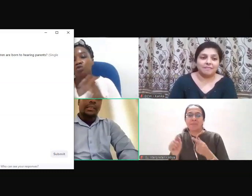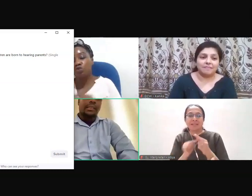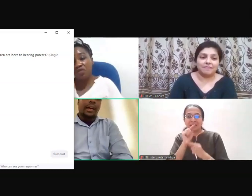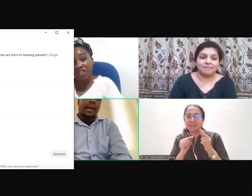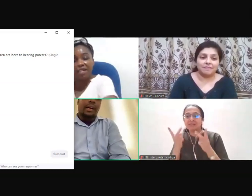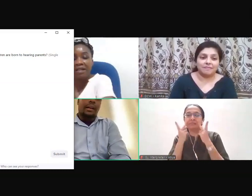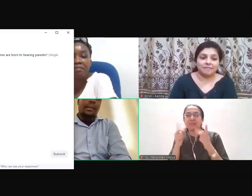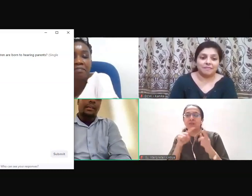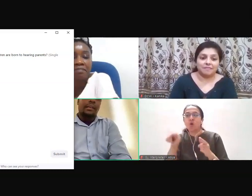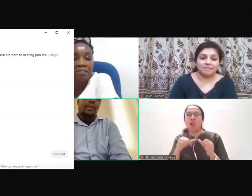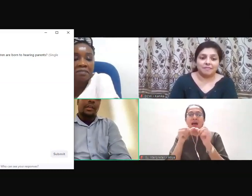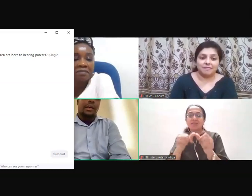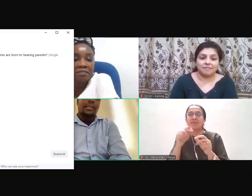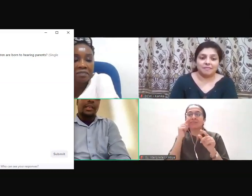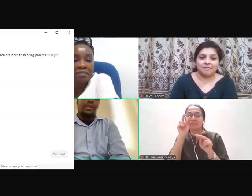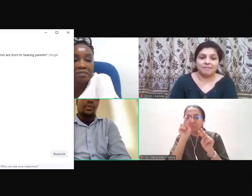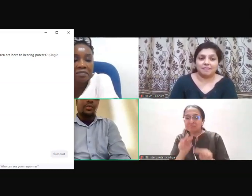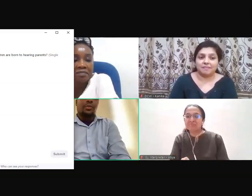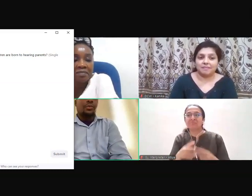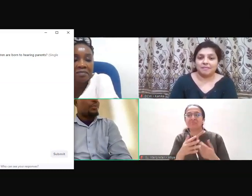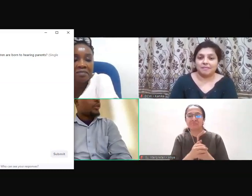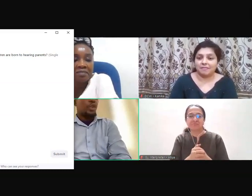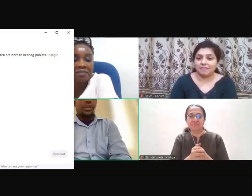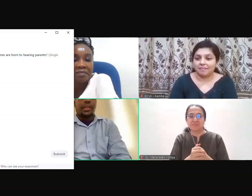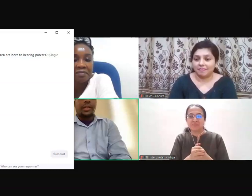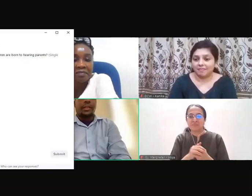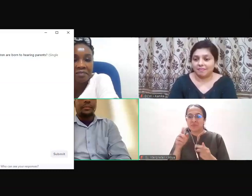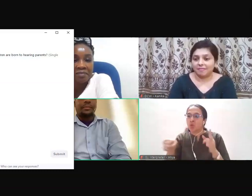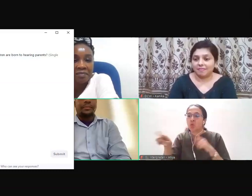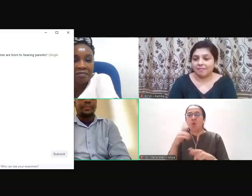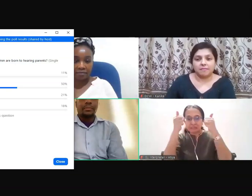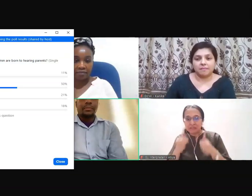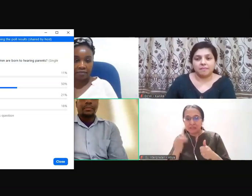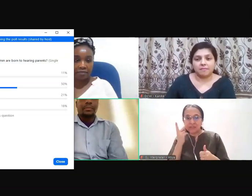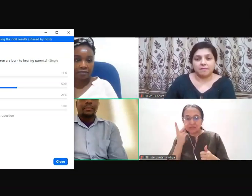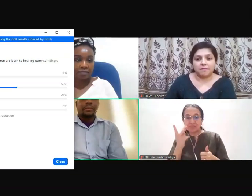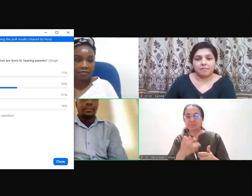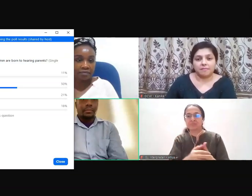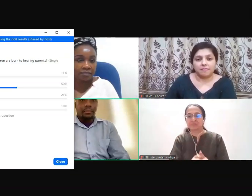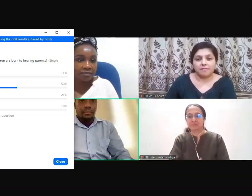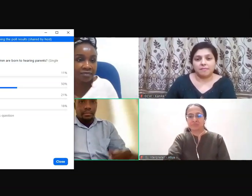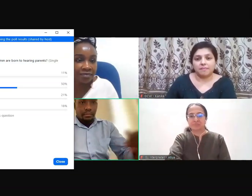click on the answer that based on what you think.